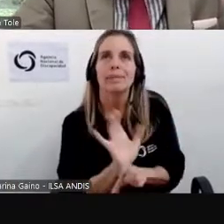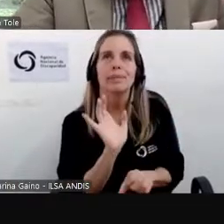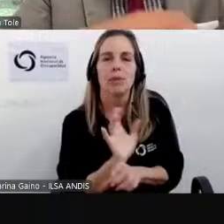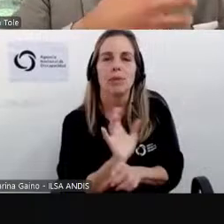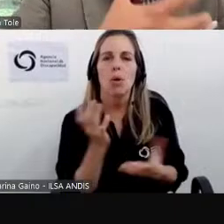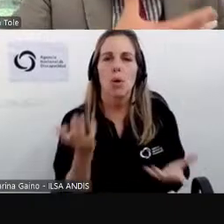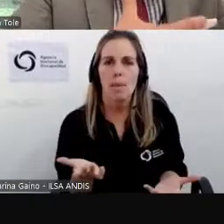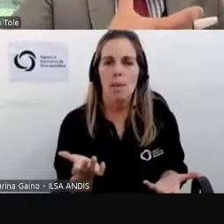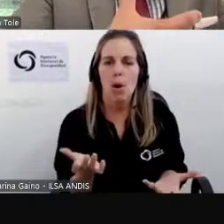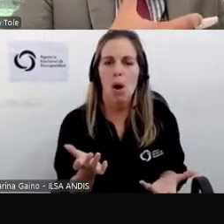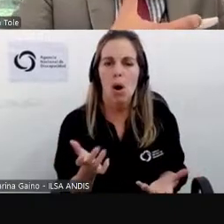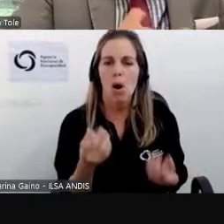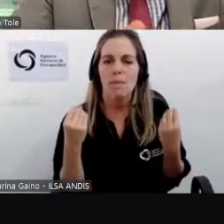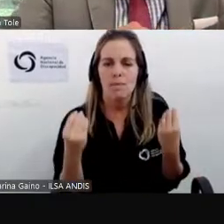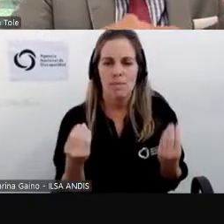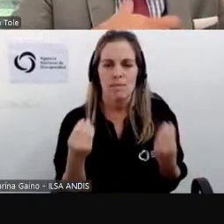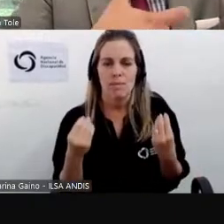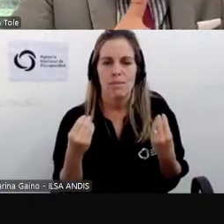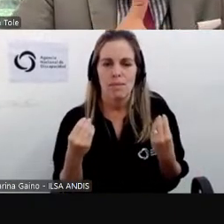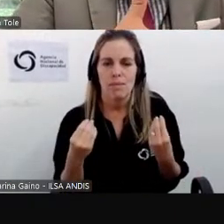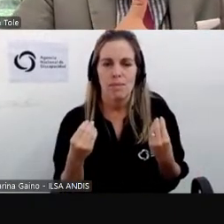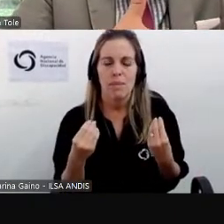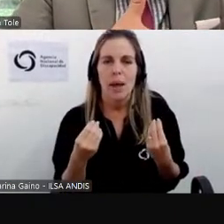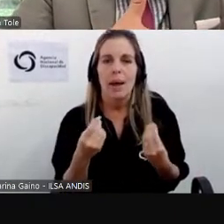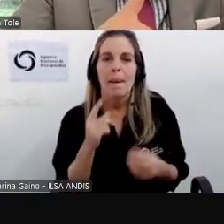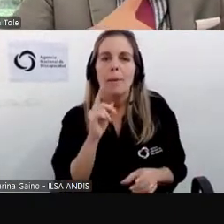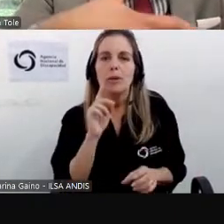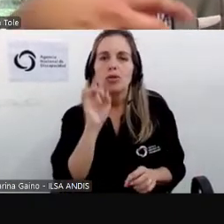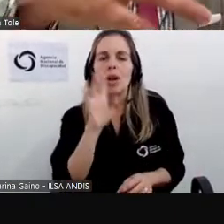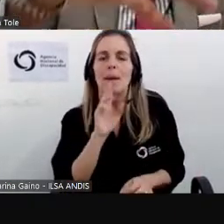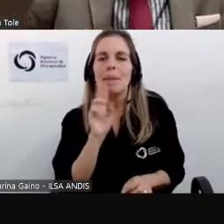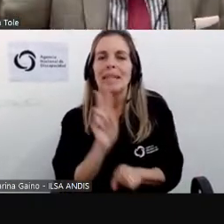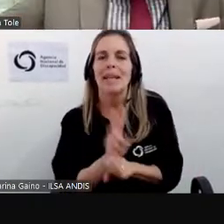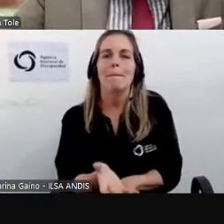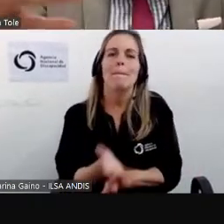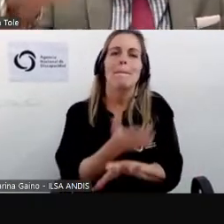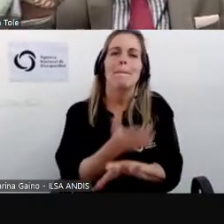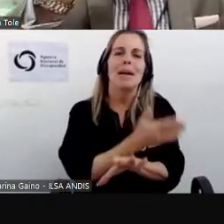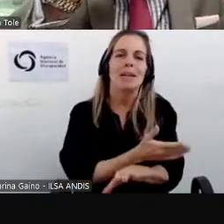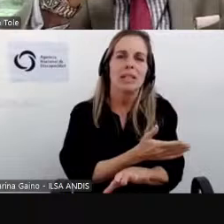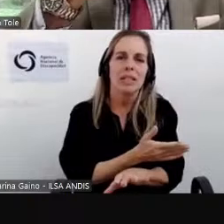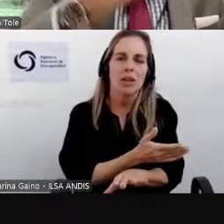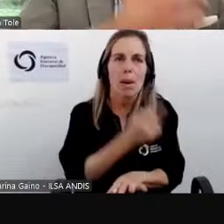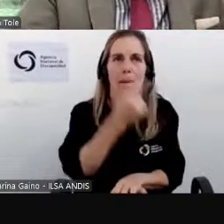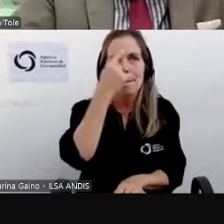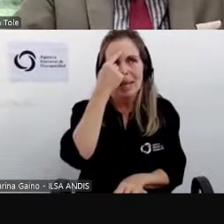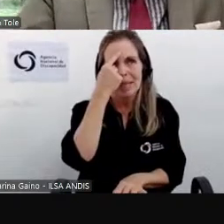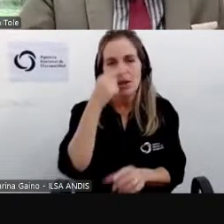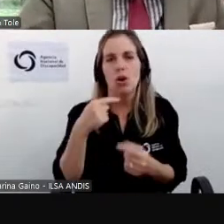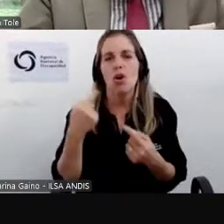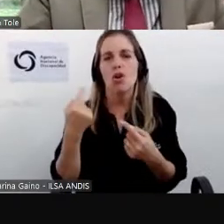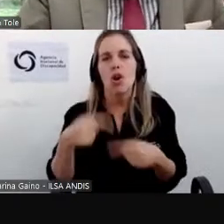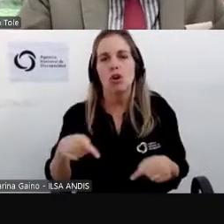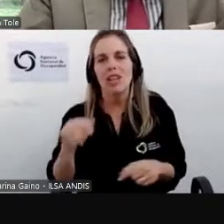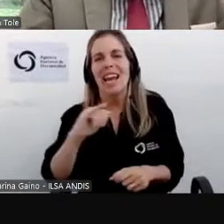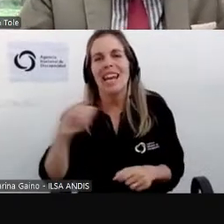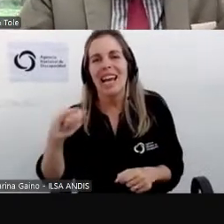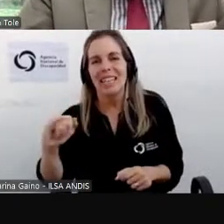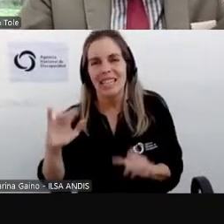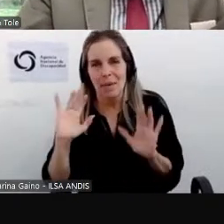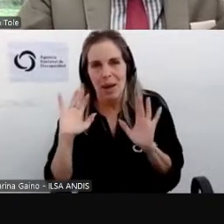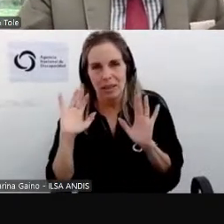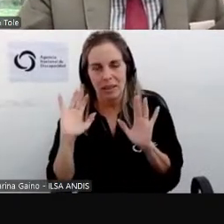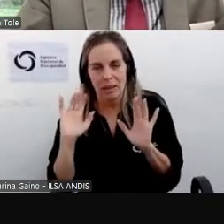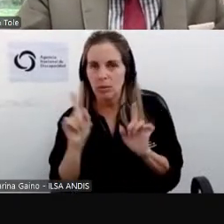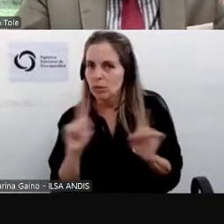due diligence shall not be construed as a prevention exercise thinking of every effect,